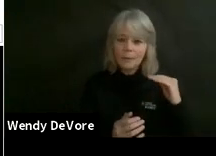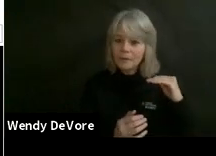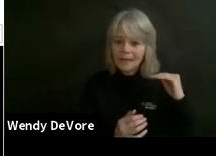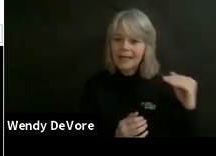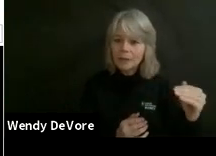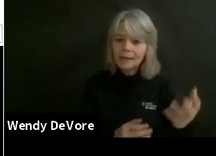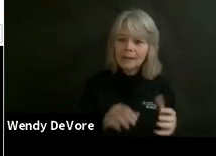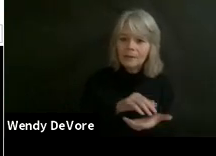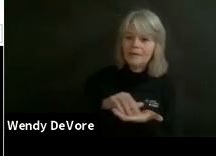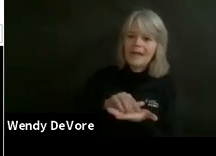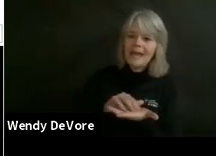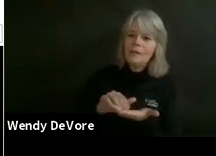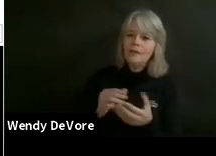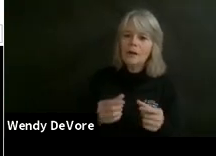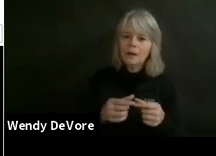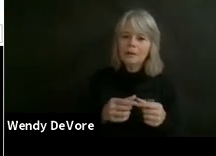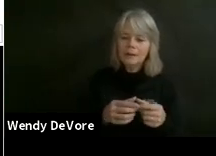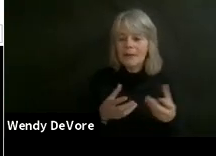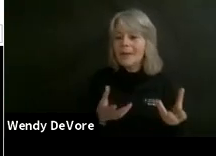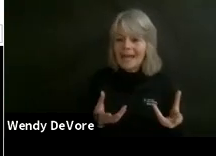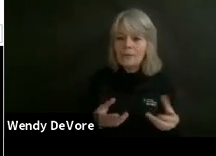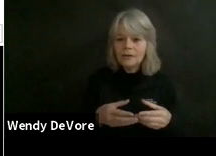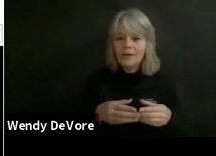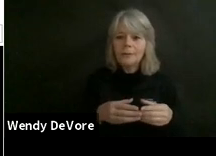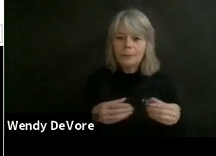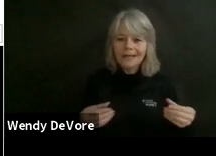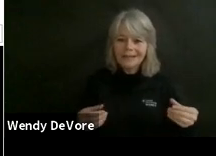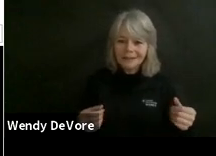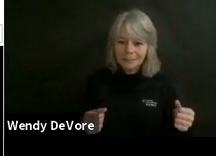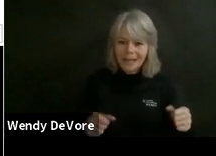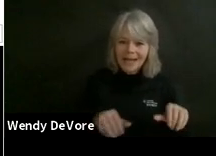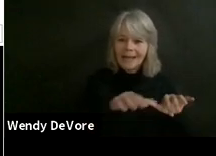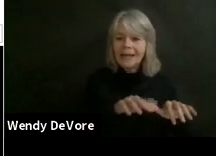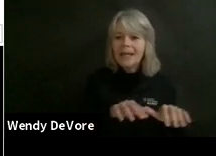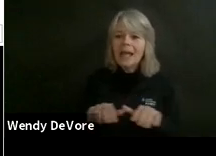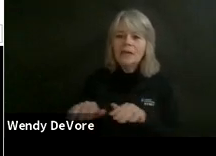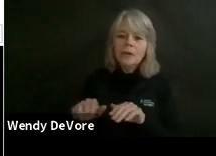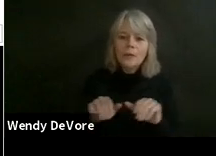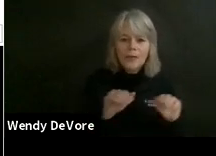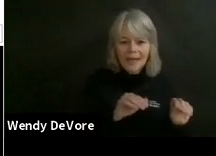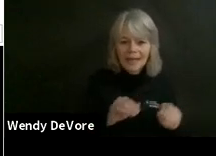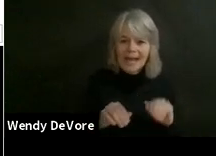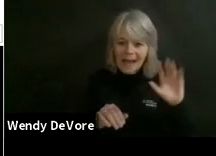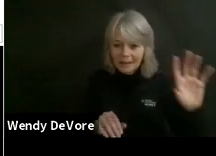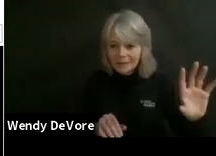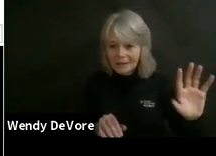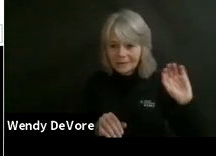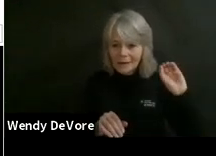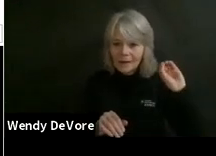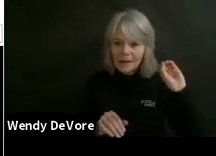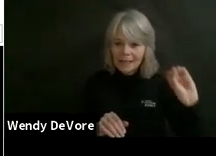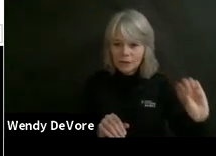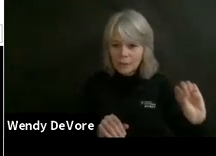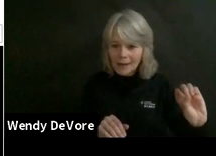does it help if you send it electronically? Because they may have what's called a Braille display. And so they can access